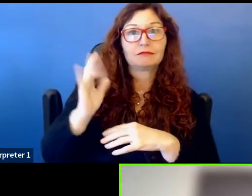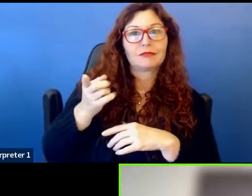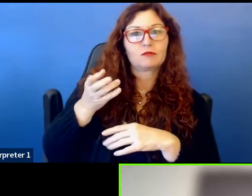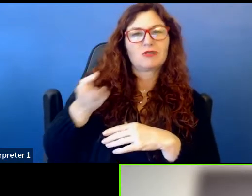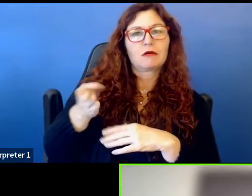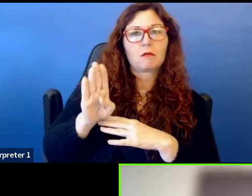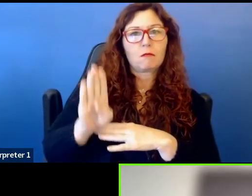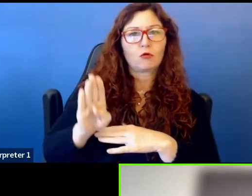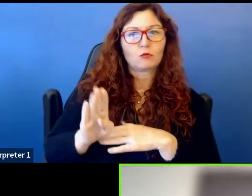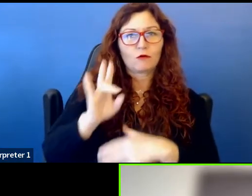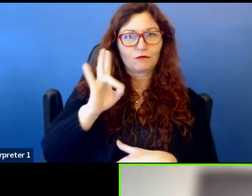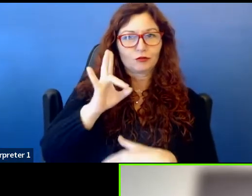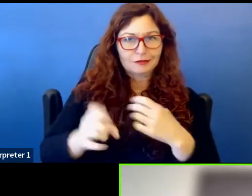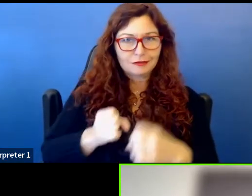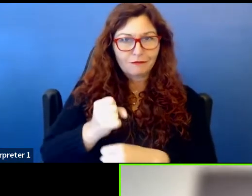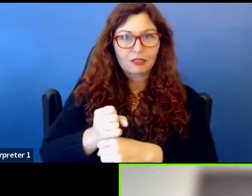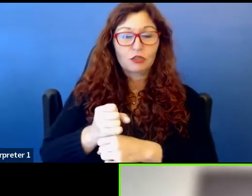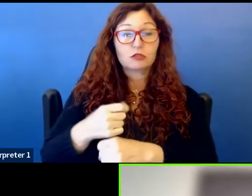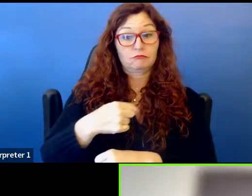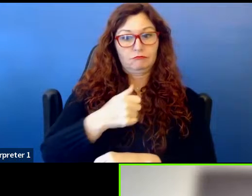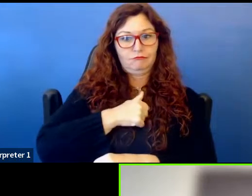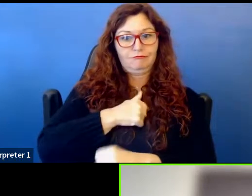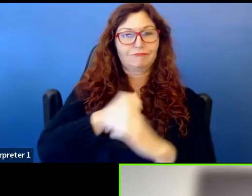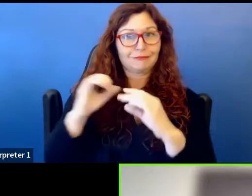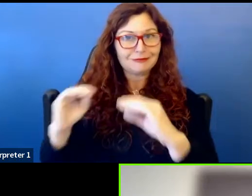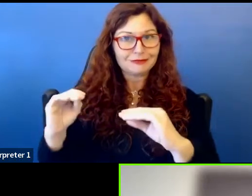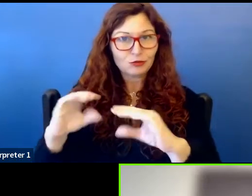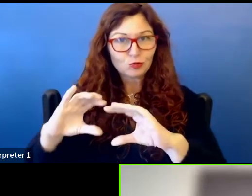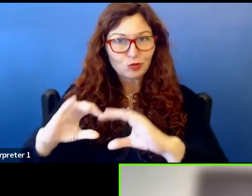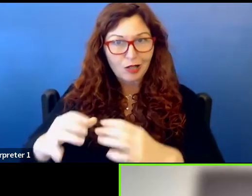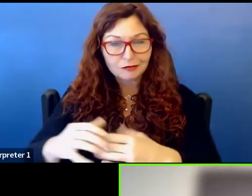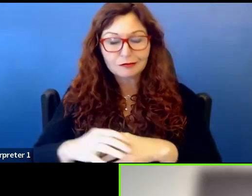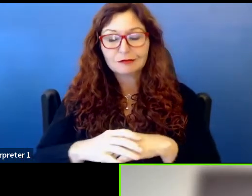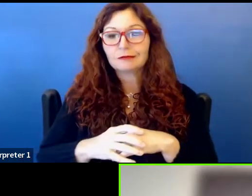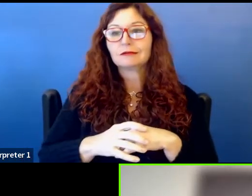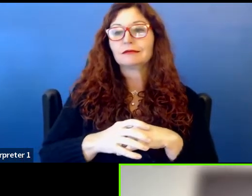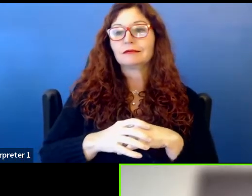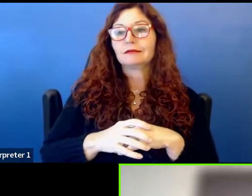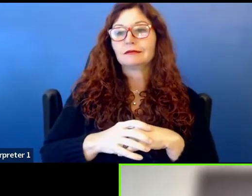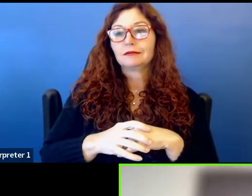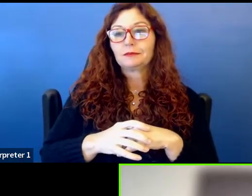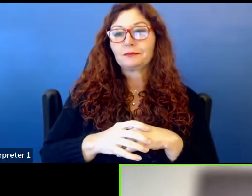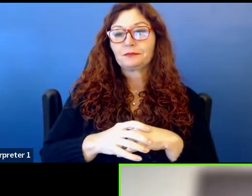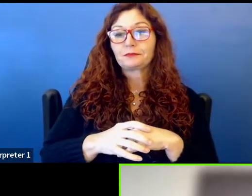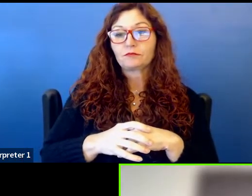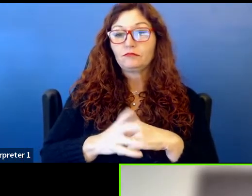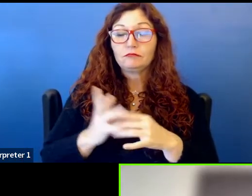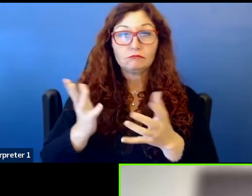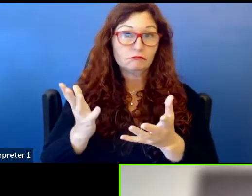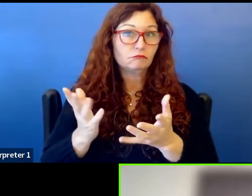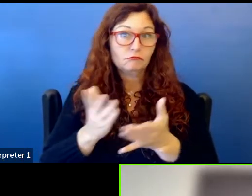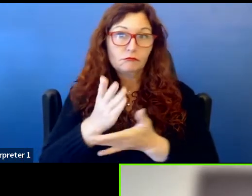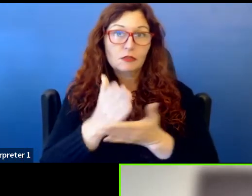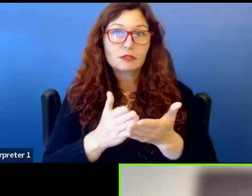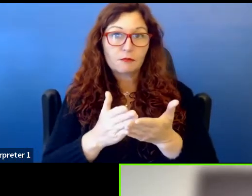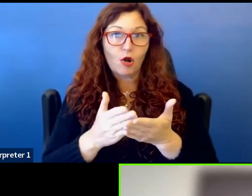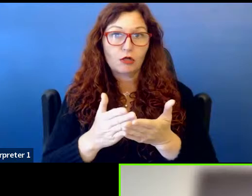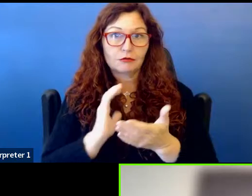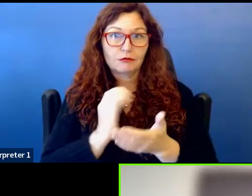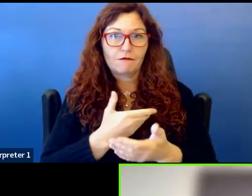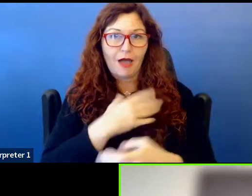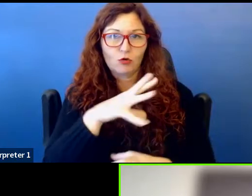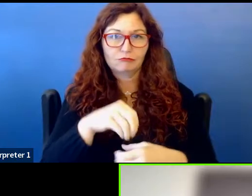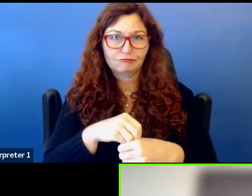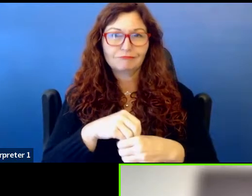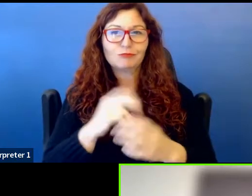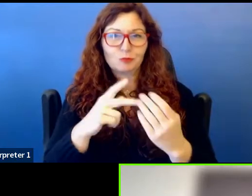program up here and i taught those classes um and i specifically taught those sections as well and so that's part of the mc3 curriculum across the